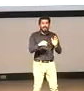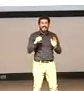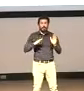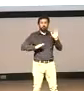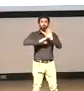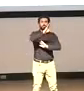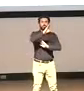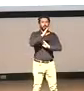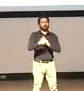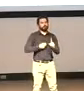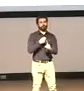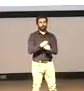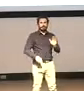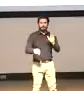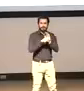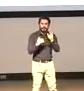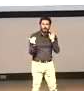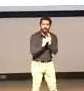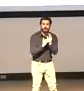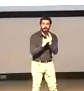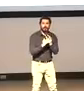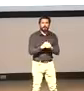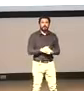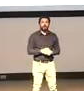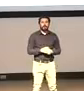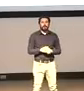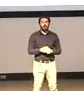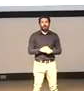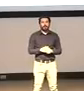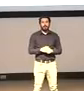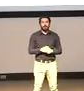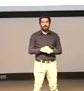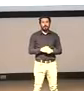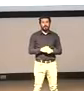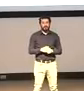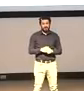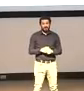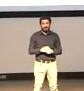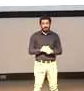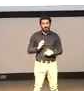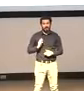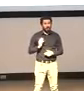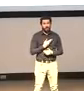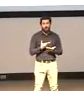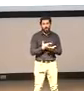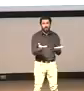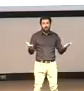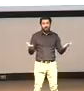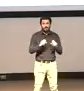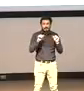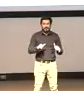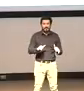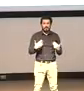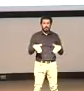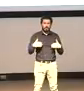again. And we're, all of us are having to deal with increasing strain